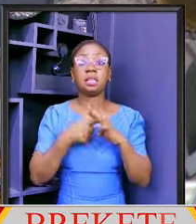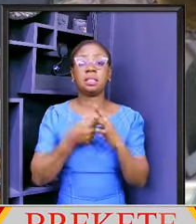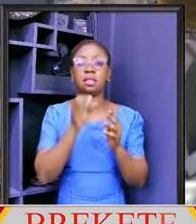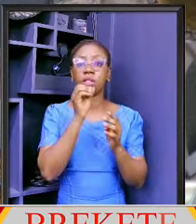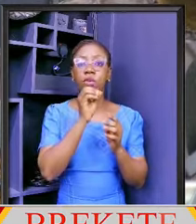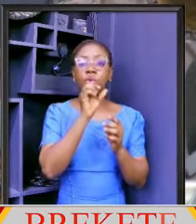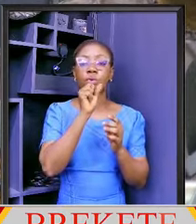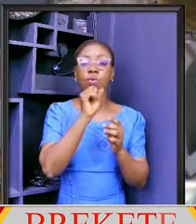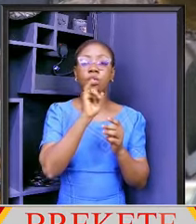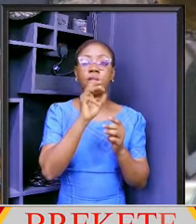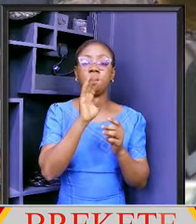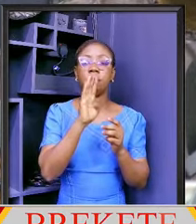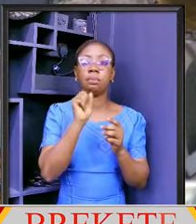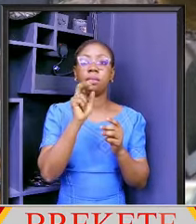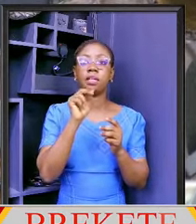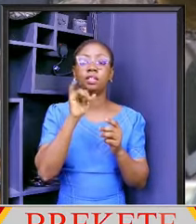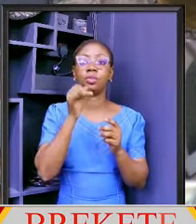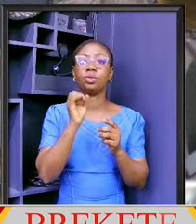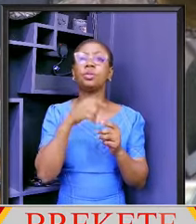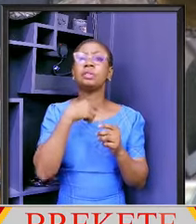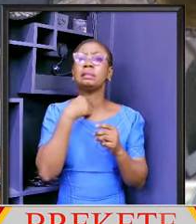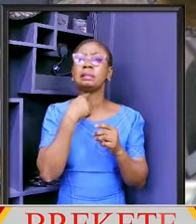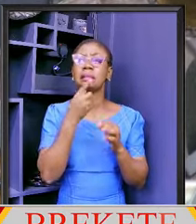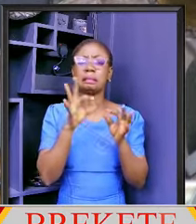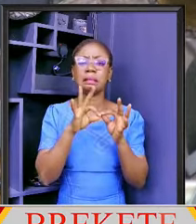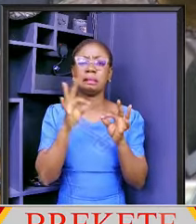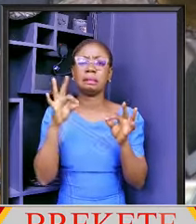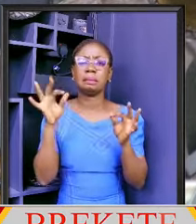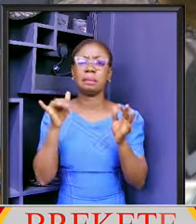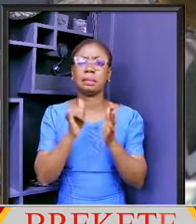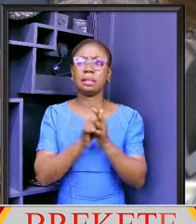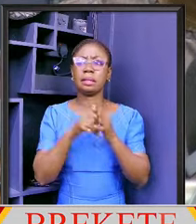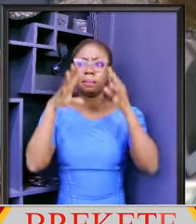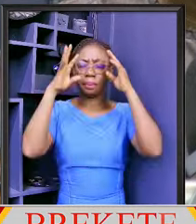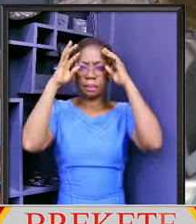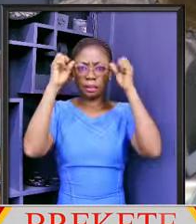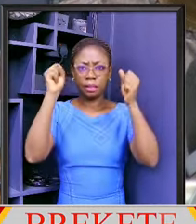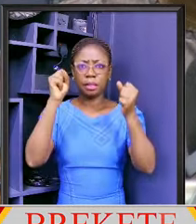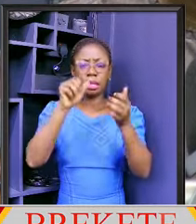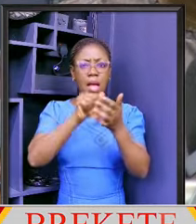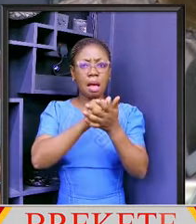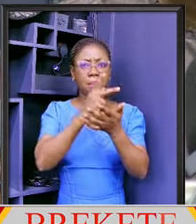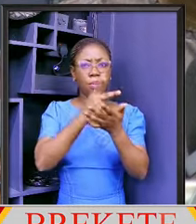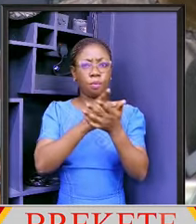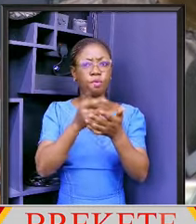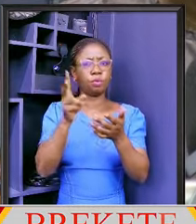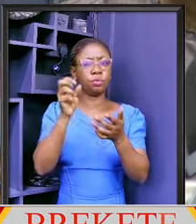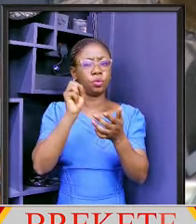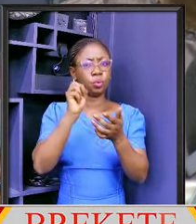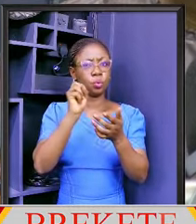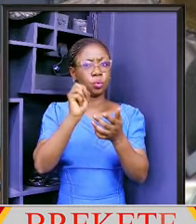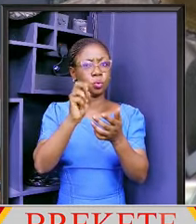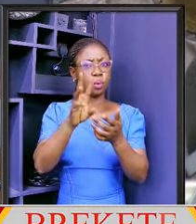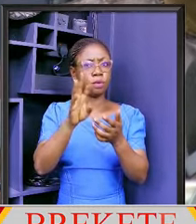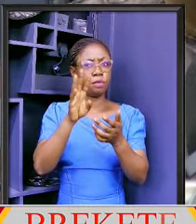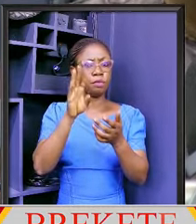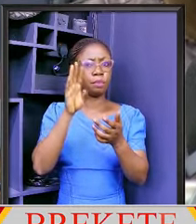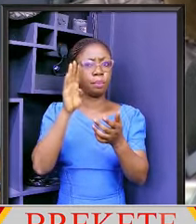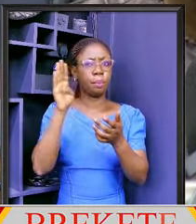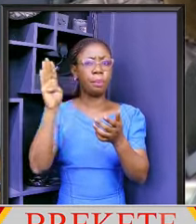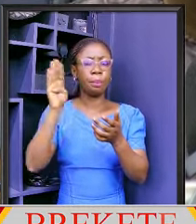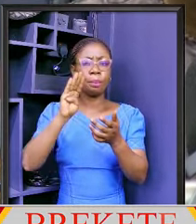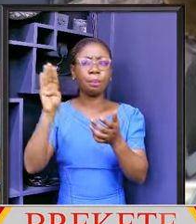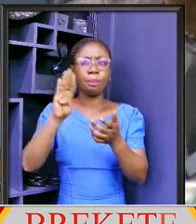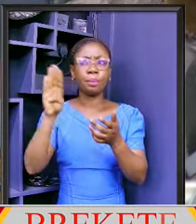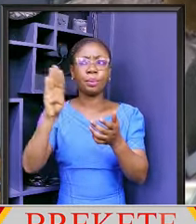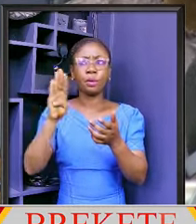Osinbajo uttered a statement that Mr. President has approved 12 billion. For us, and well, come